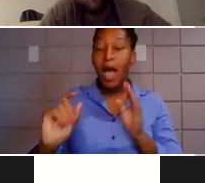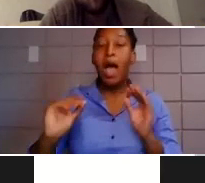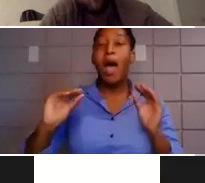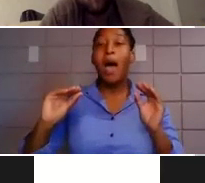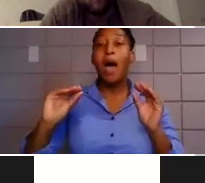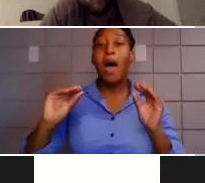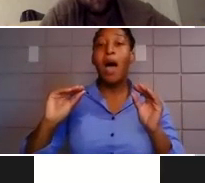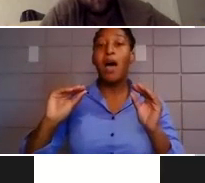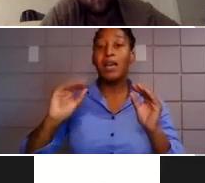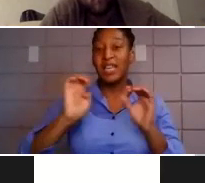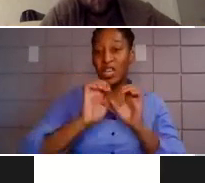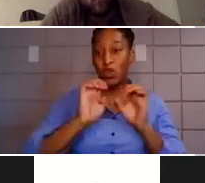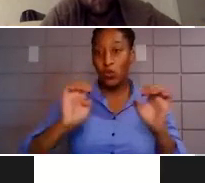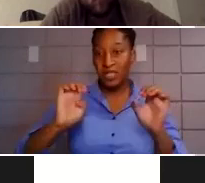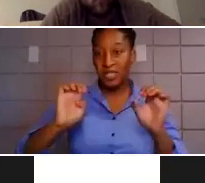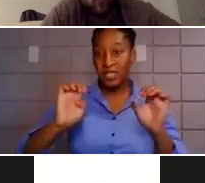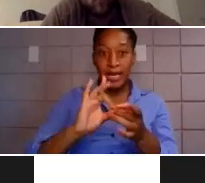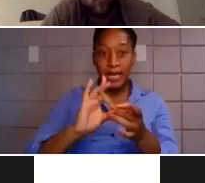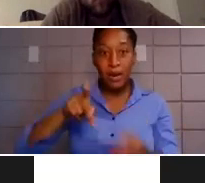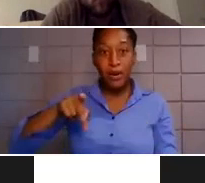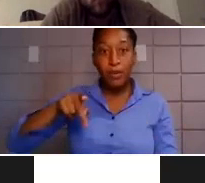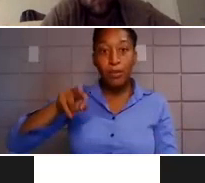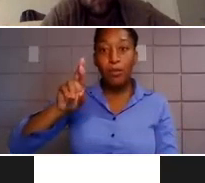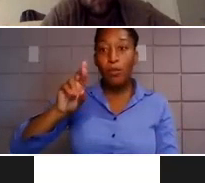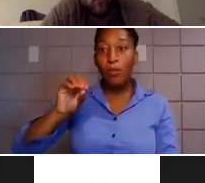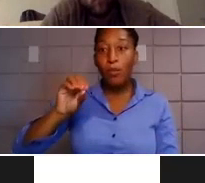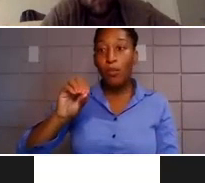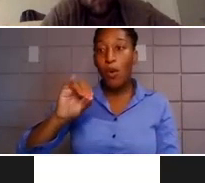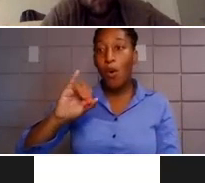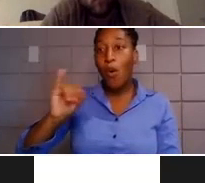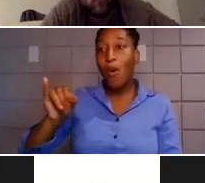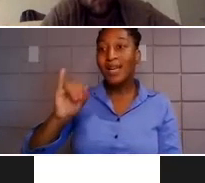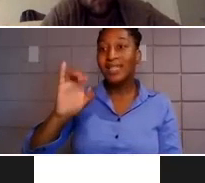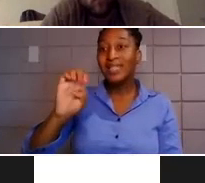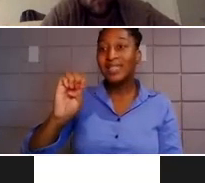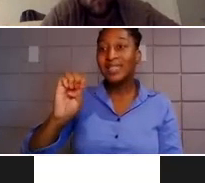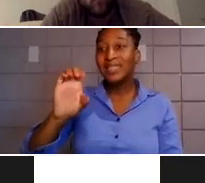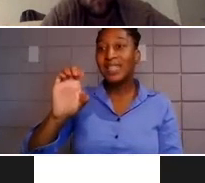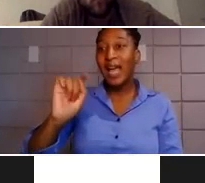projectile, the equations that you would use to analyze the motion.